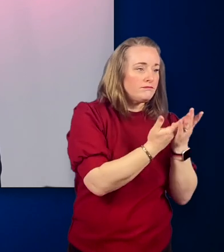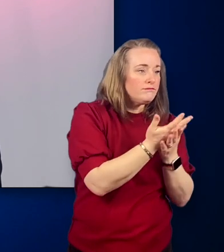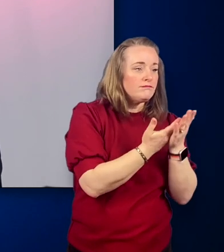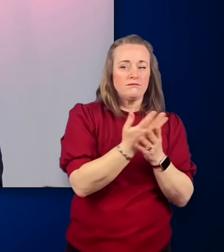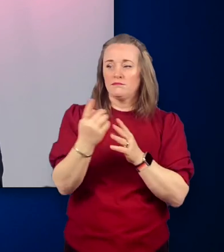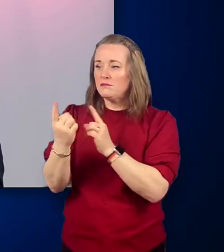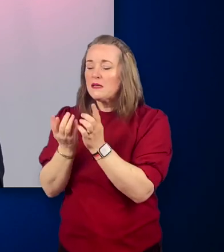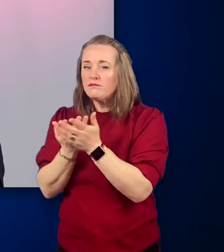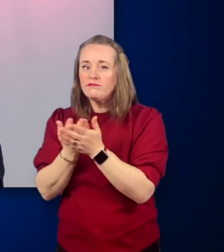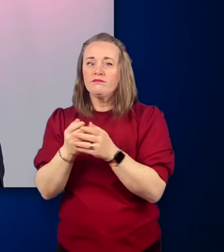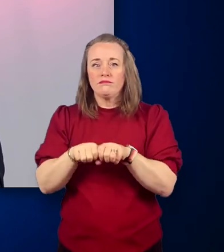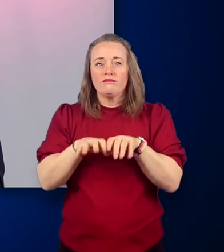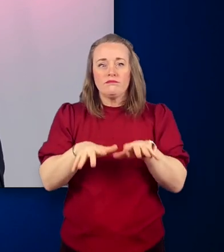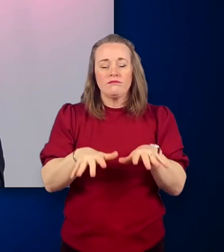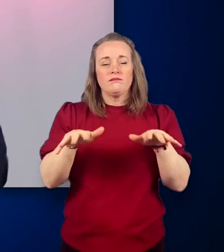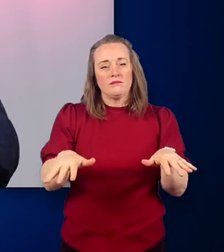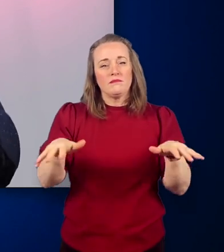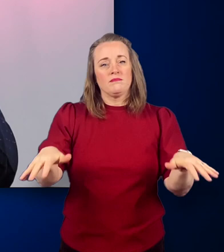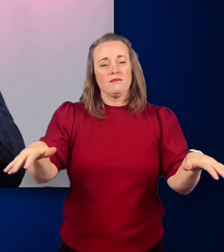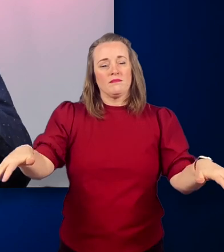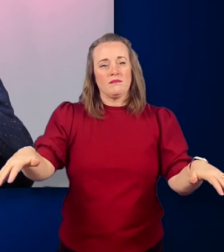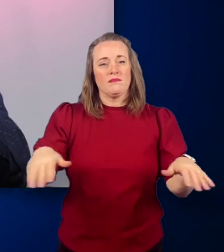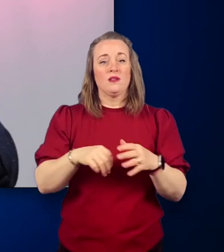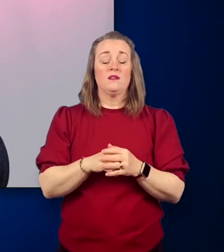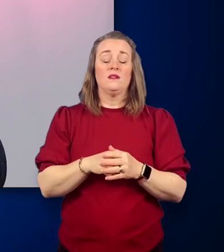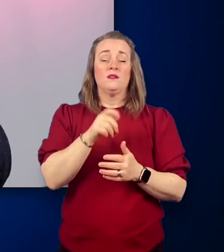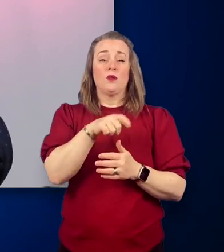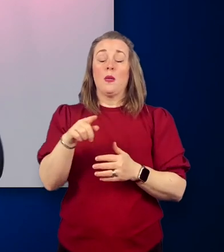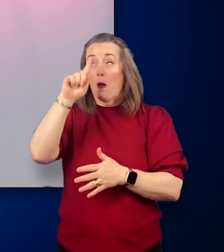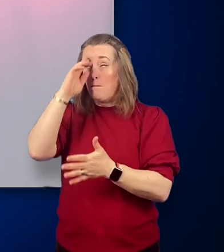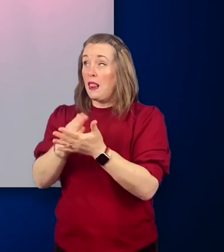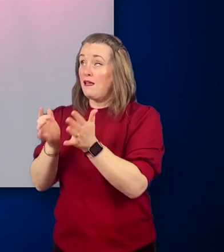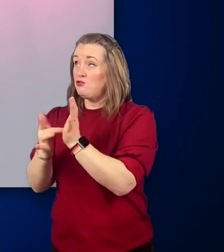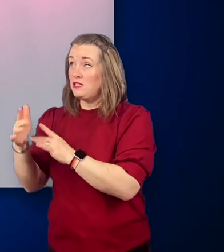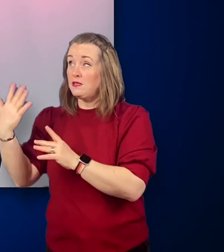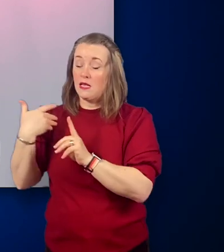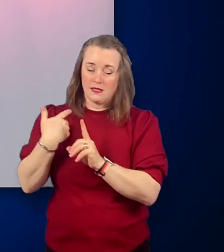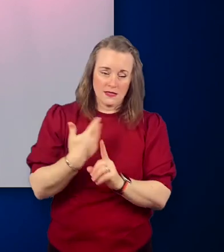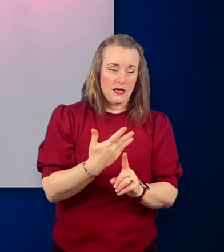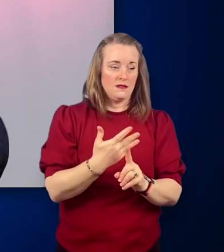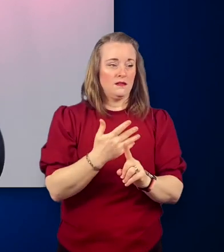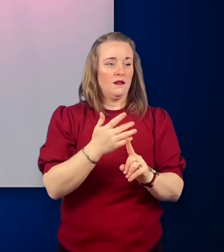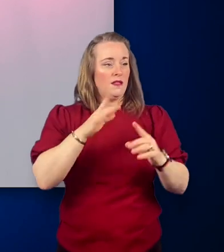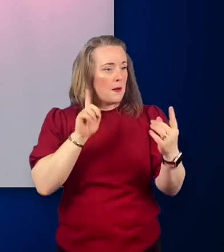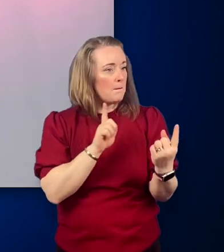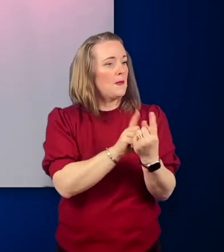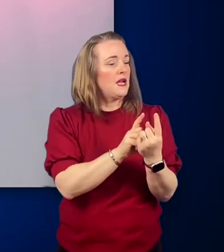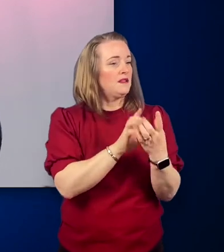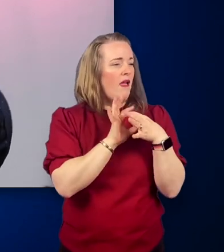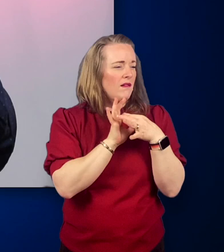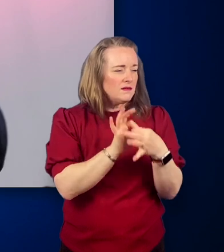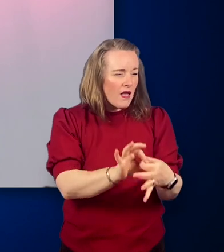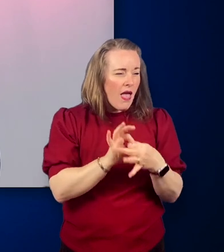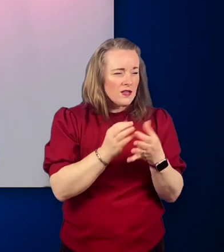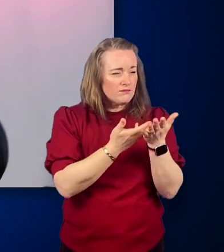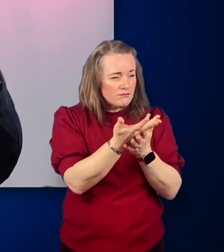meet them right where they are. Then they've engaged with them in understanding the good news. They've understood that there's shame in their